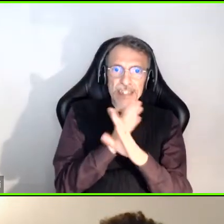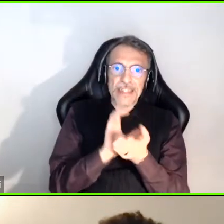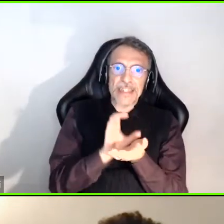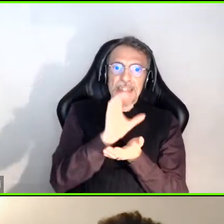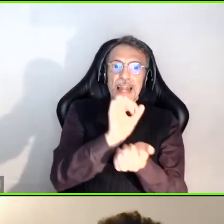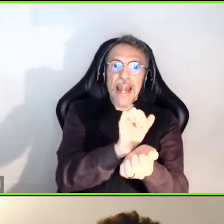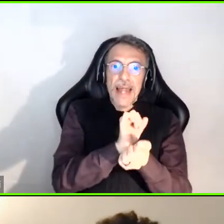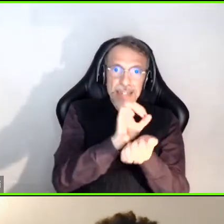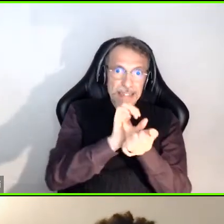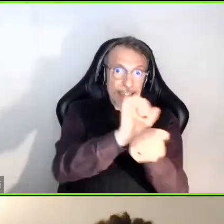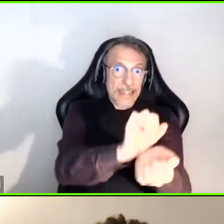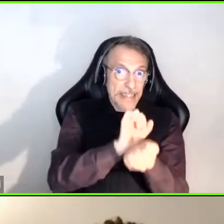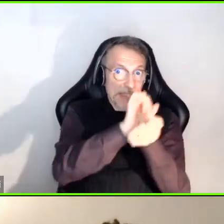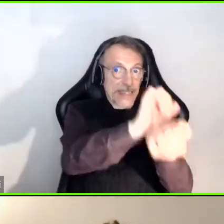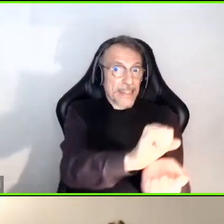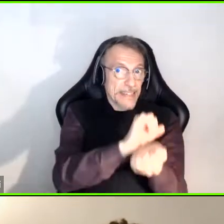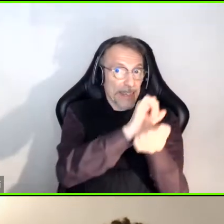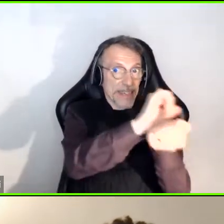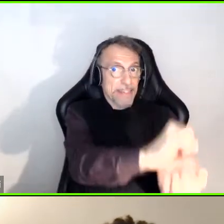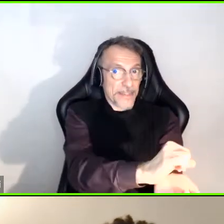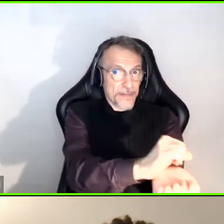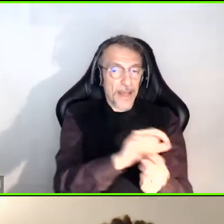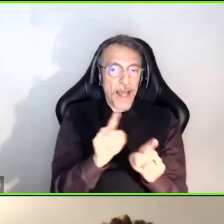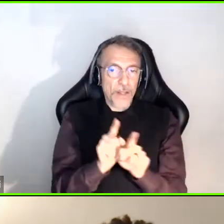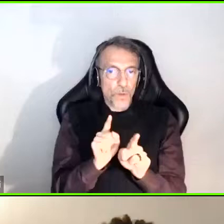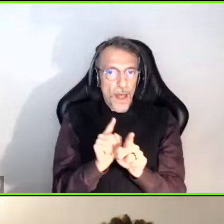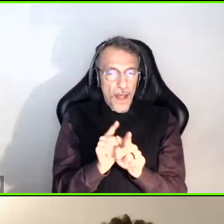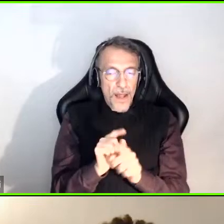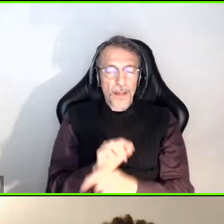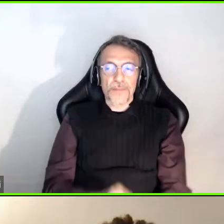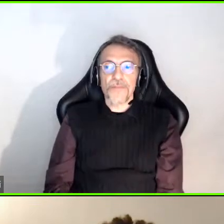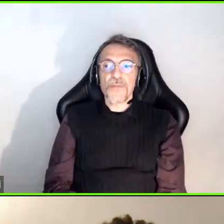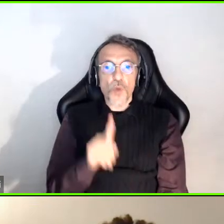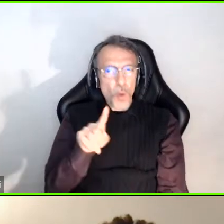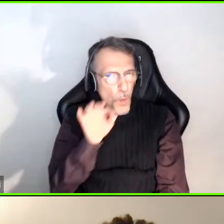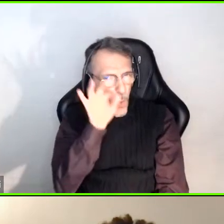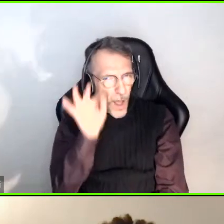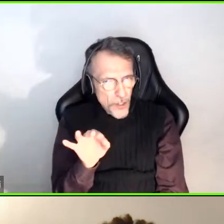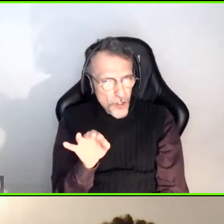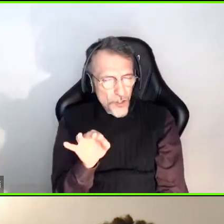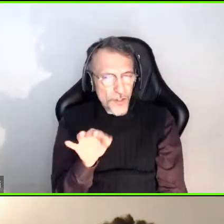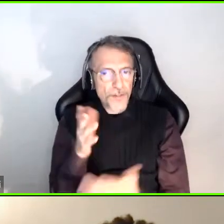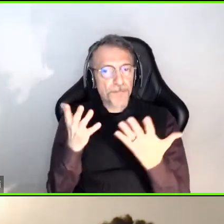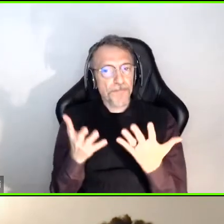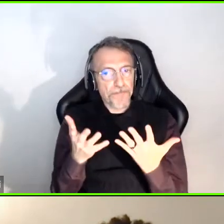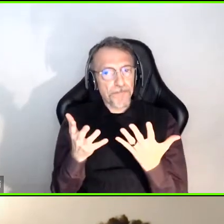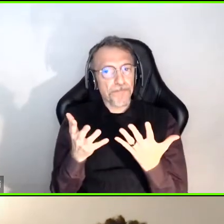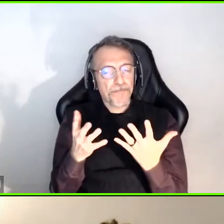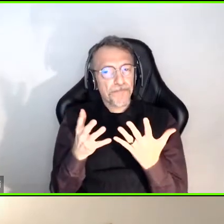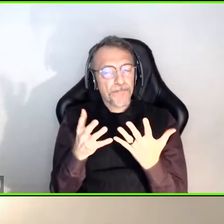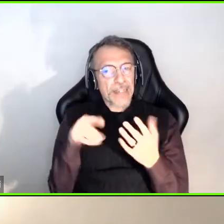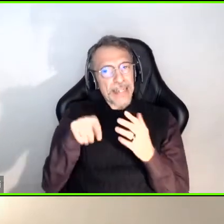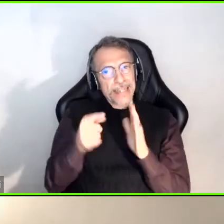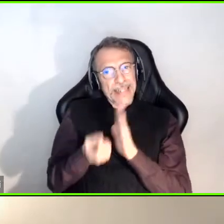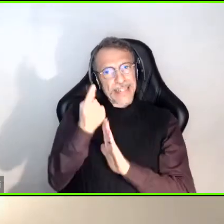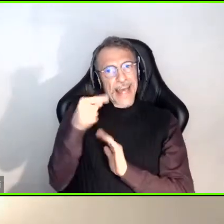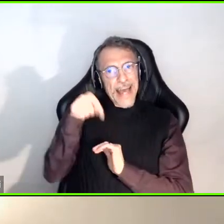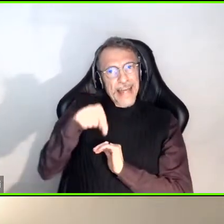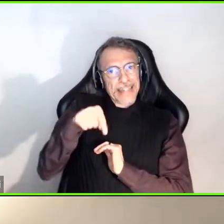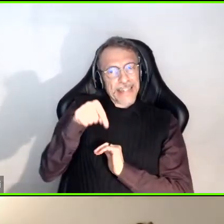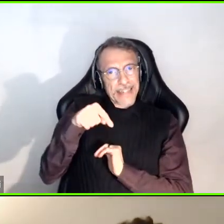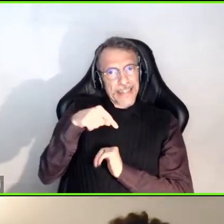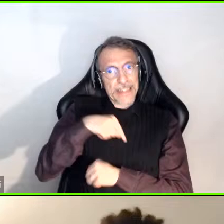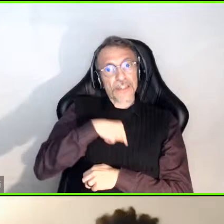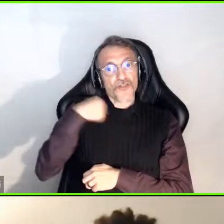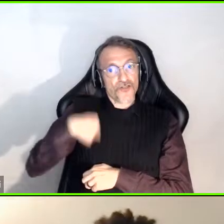increasingly lending. So, you know, the question is, what in this case, for the case of China